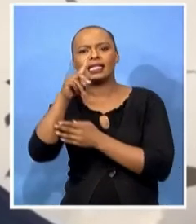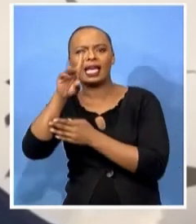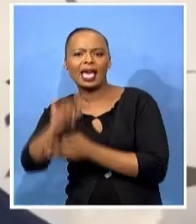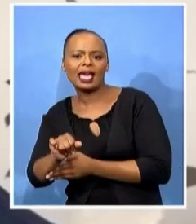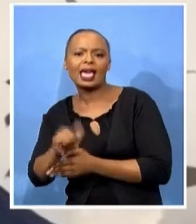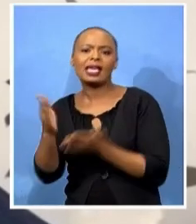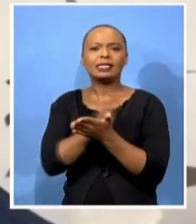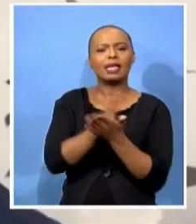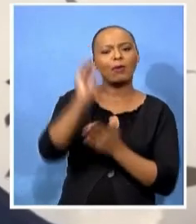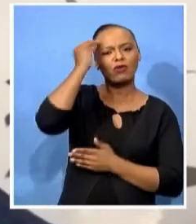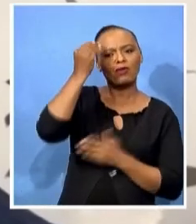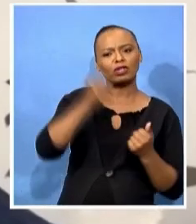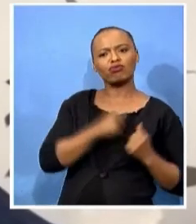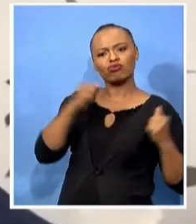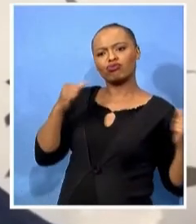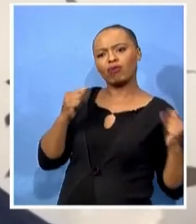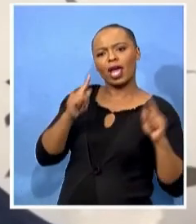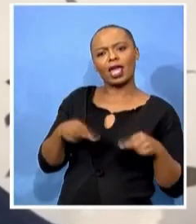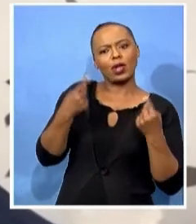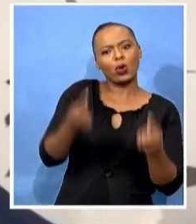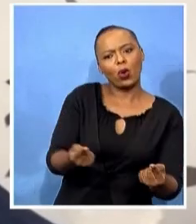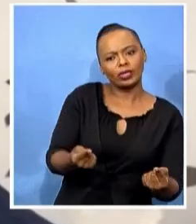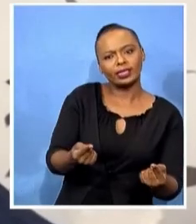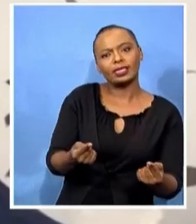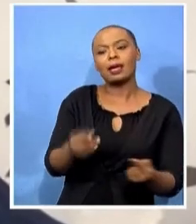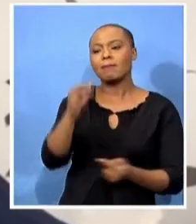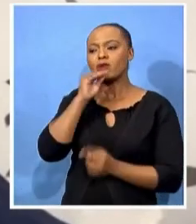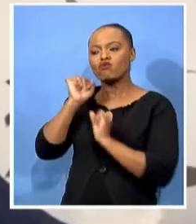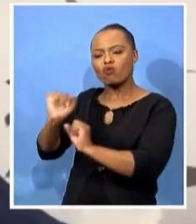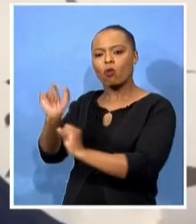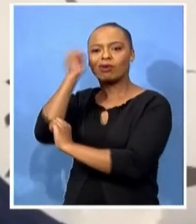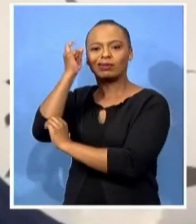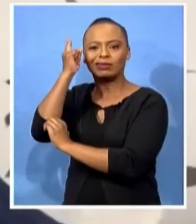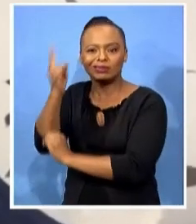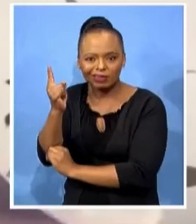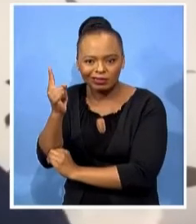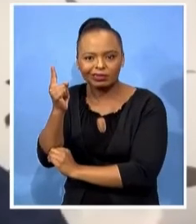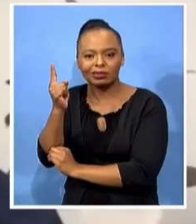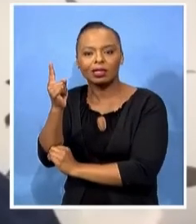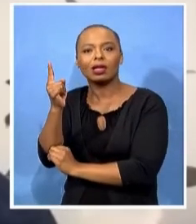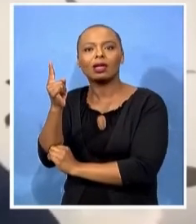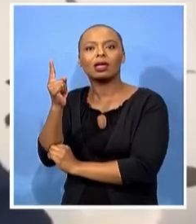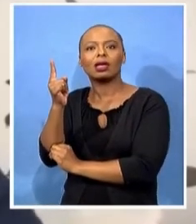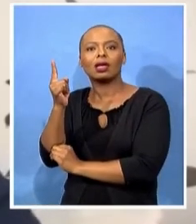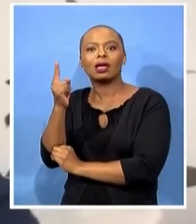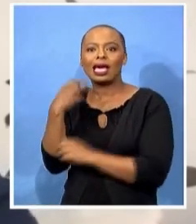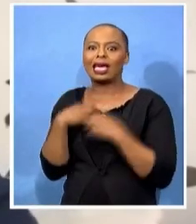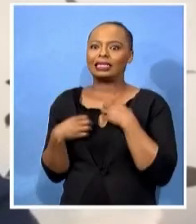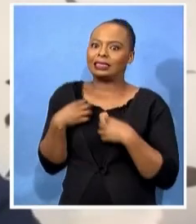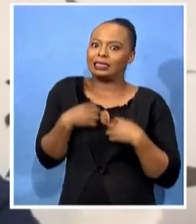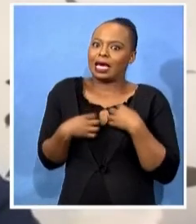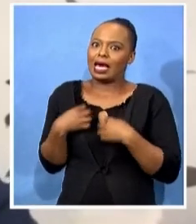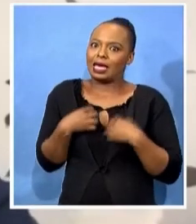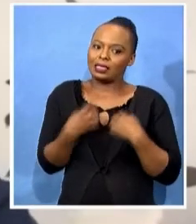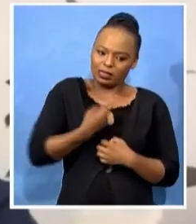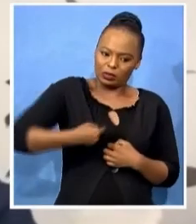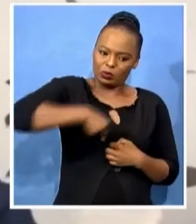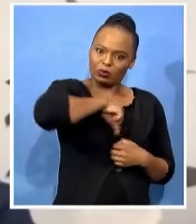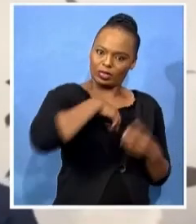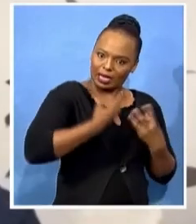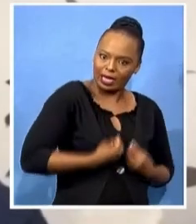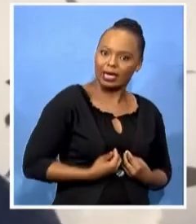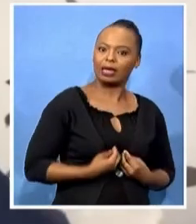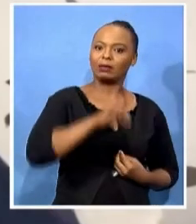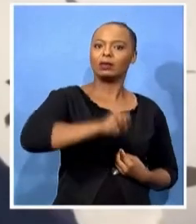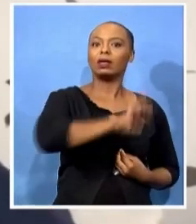own admission, also fueling the kind of anxiety that we're seeing across the country, because we've got a situation where the COVAX facility